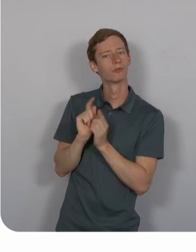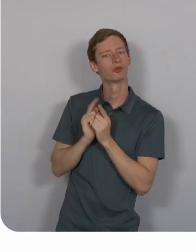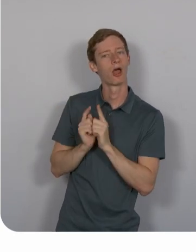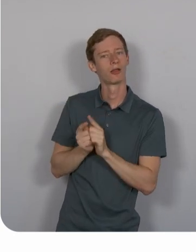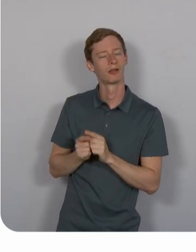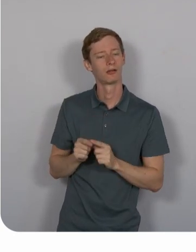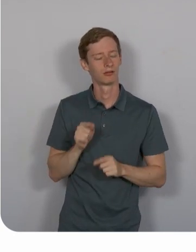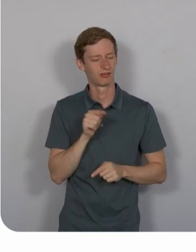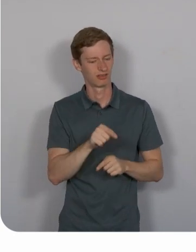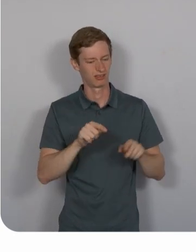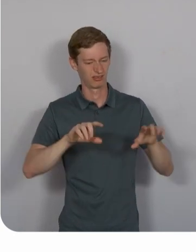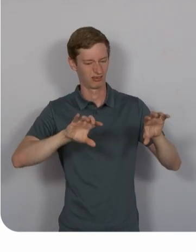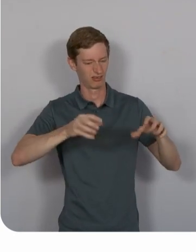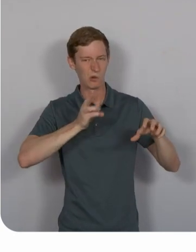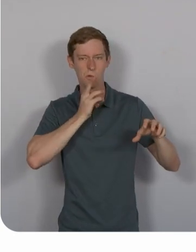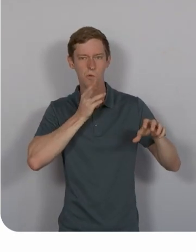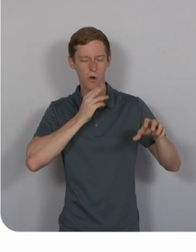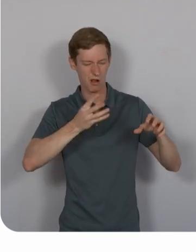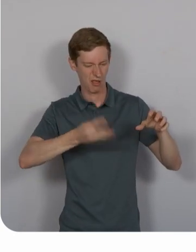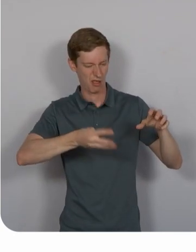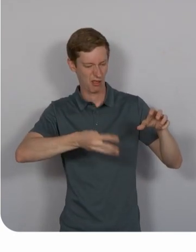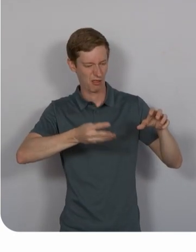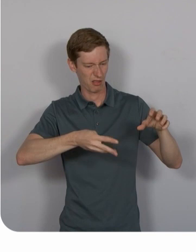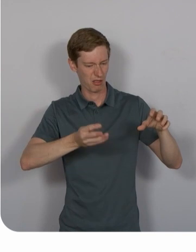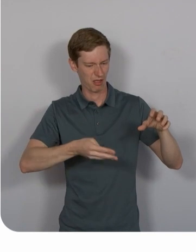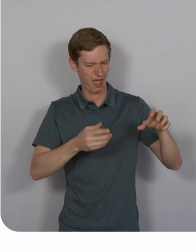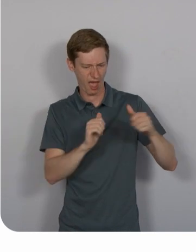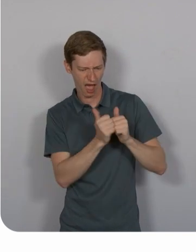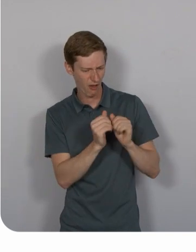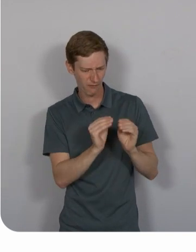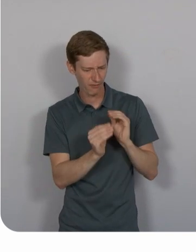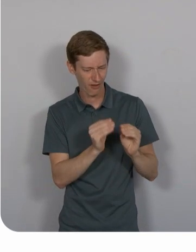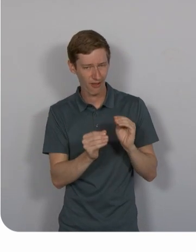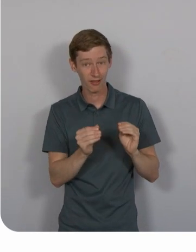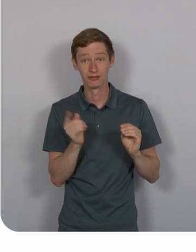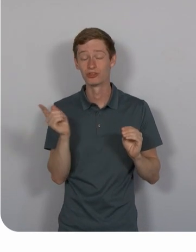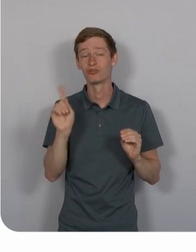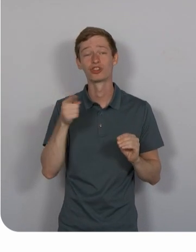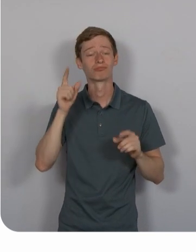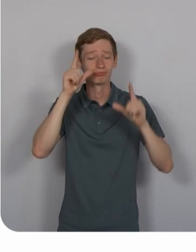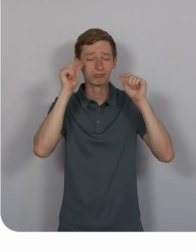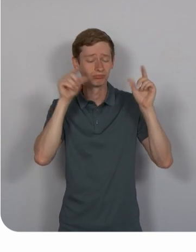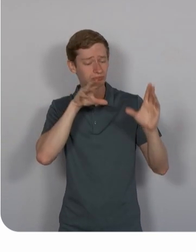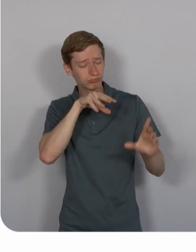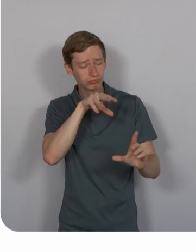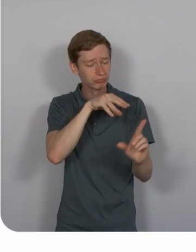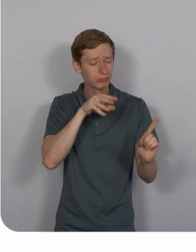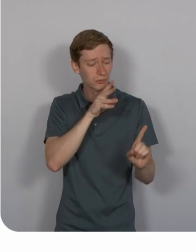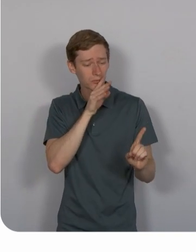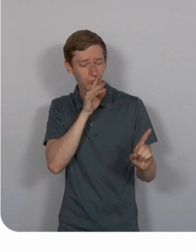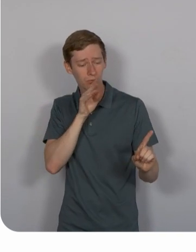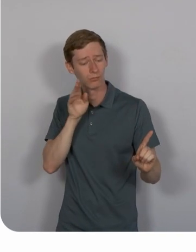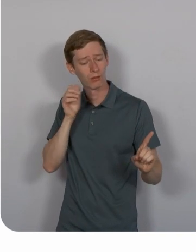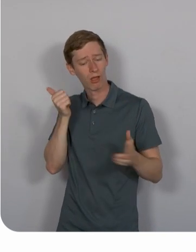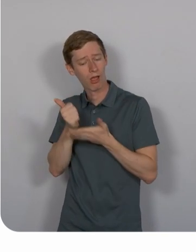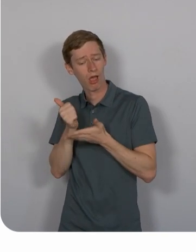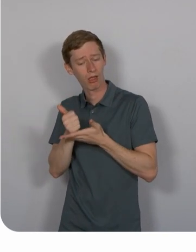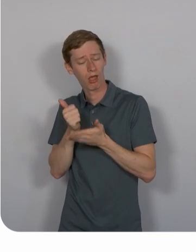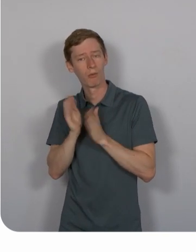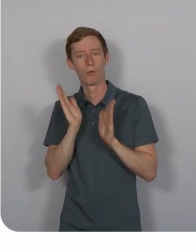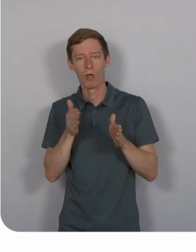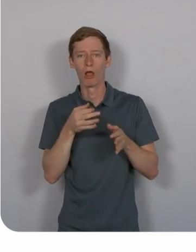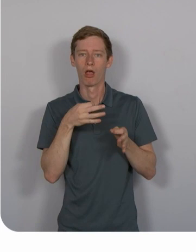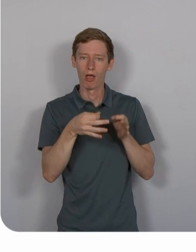faucet, you can basically just talk to Meta AI and look at it, and it'll walk you through it step by step how to do it.